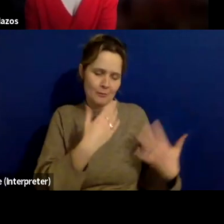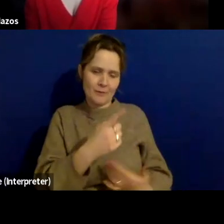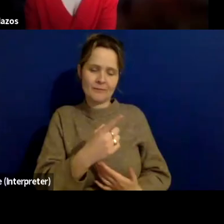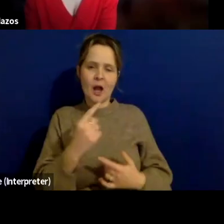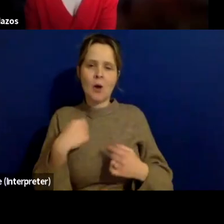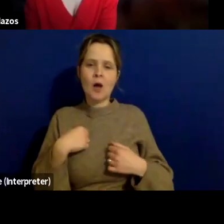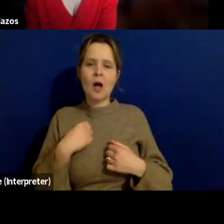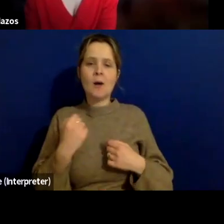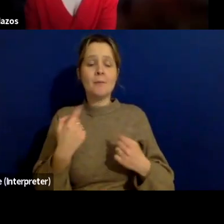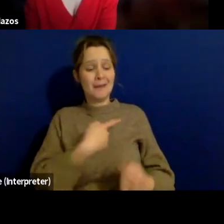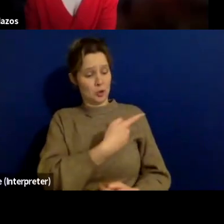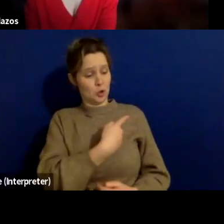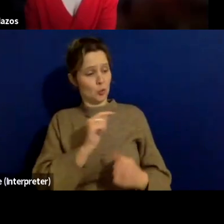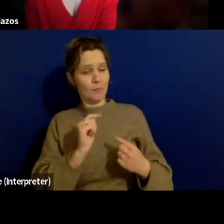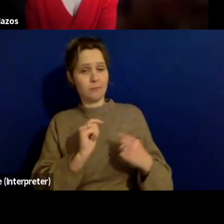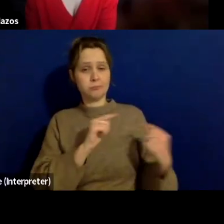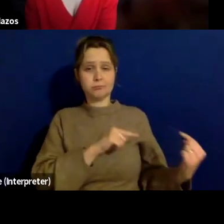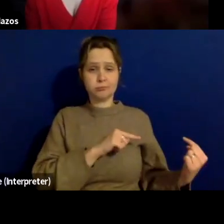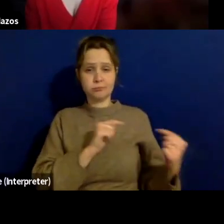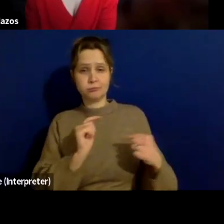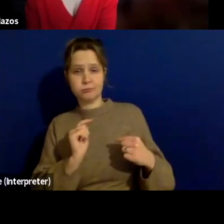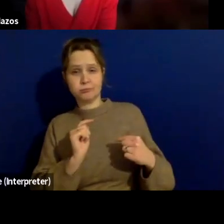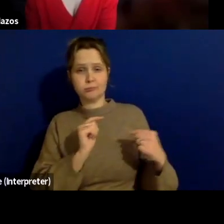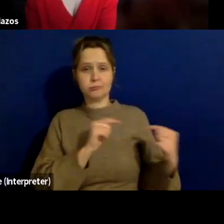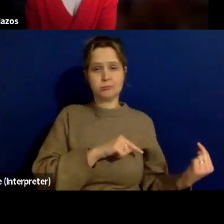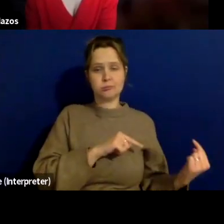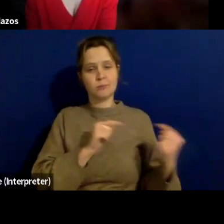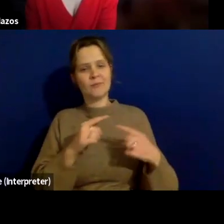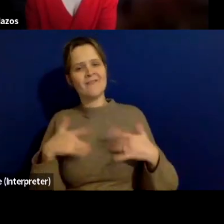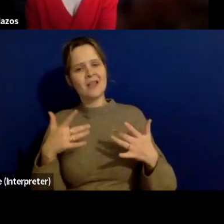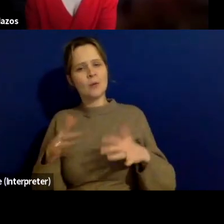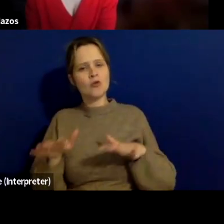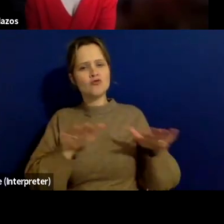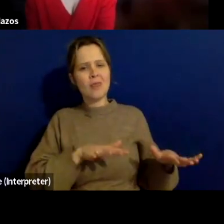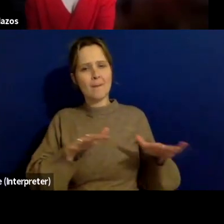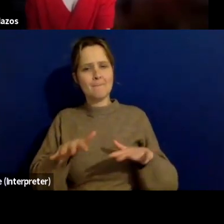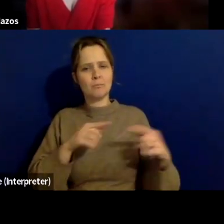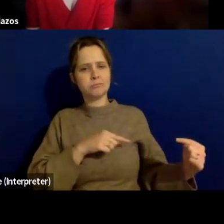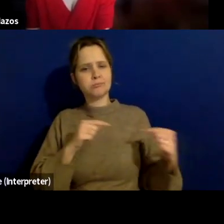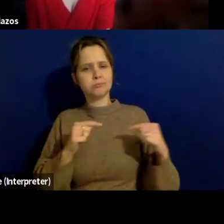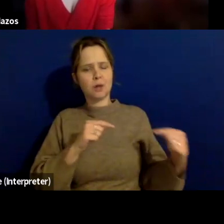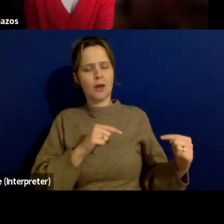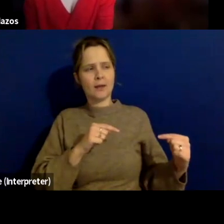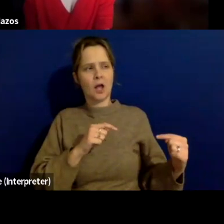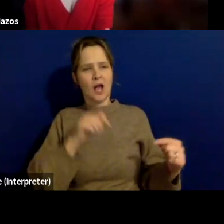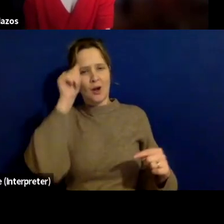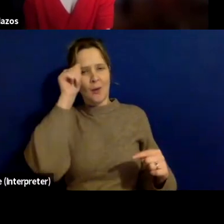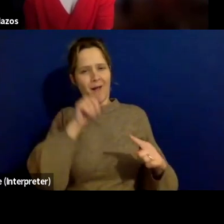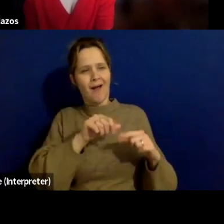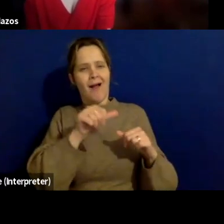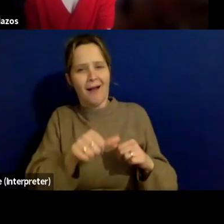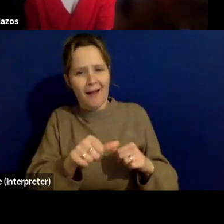and forth, we've similarly entered a rhythm where I feel like we preempt each other. We understand kind of the